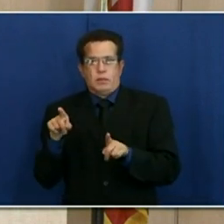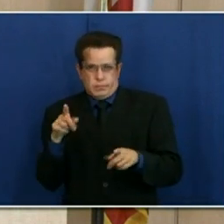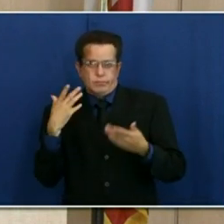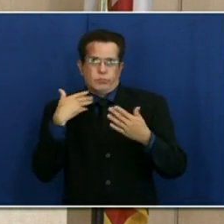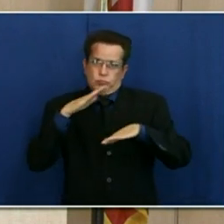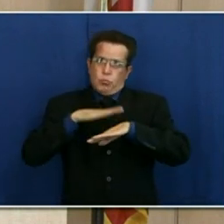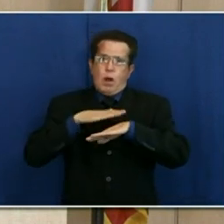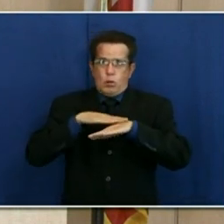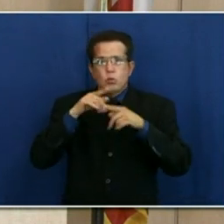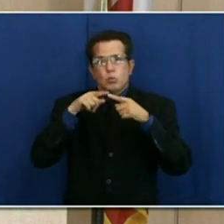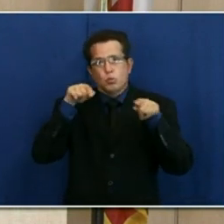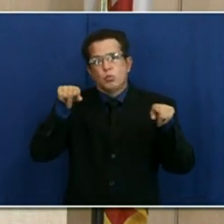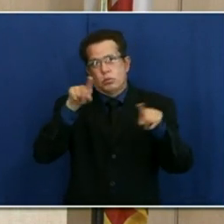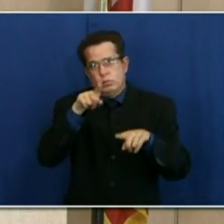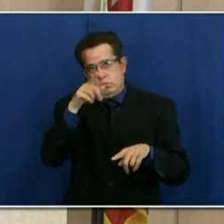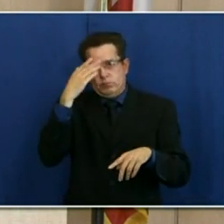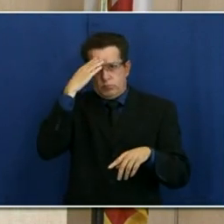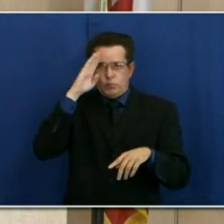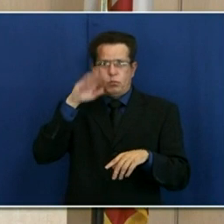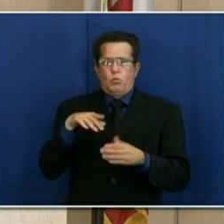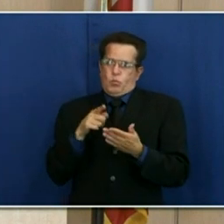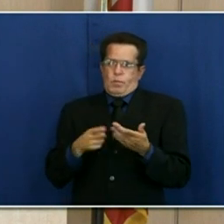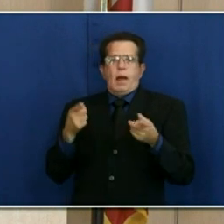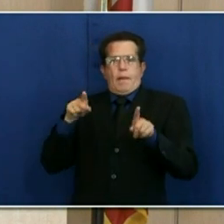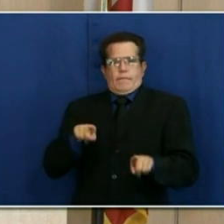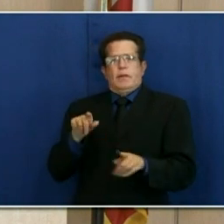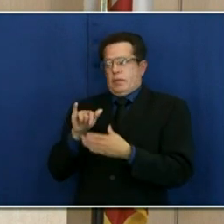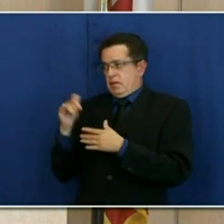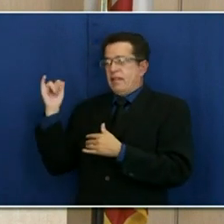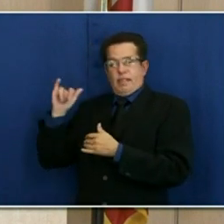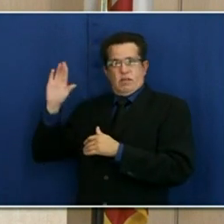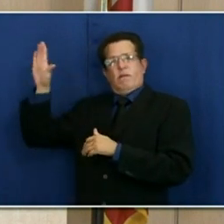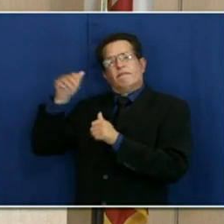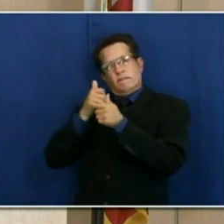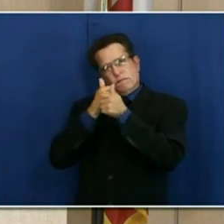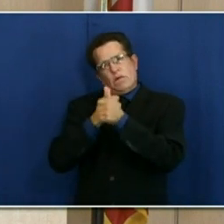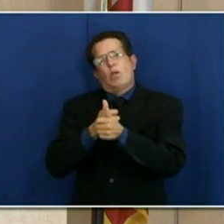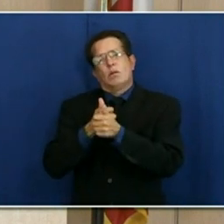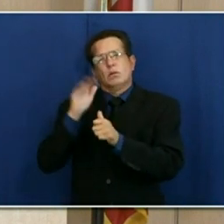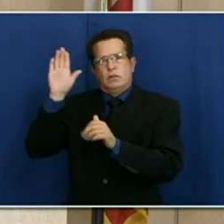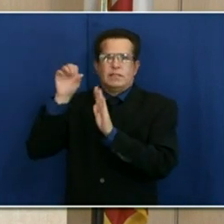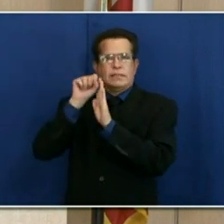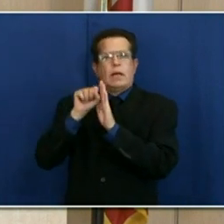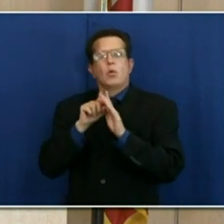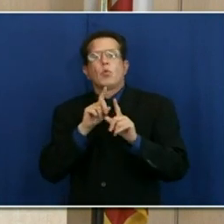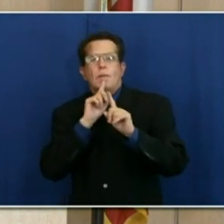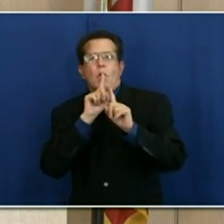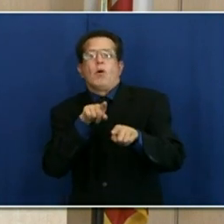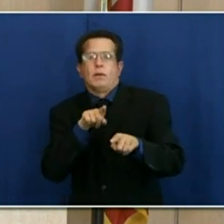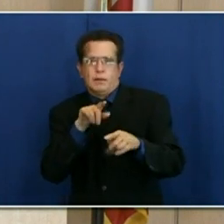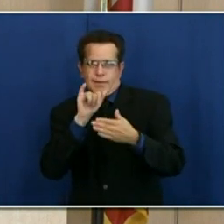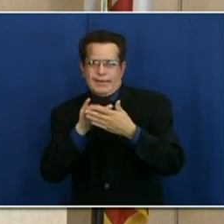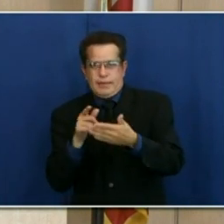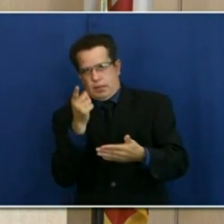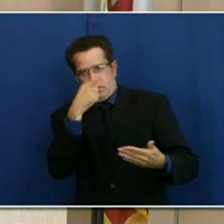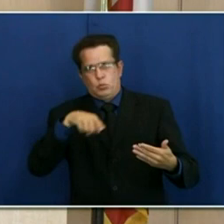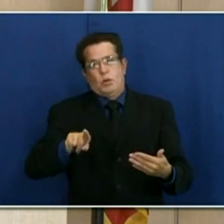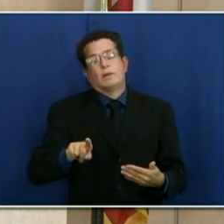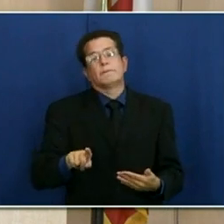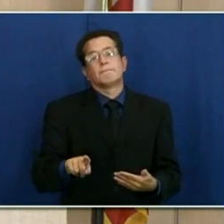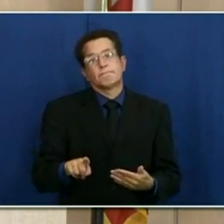off guard when the actual report is made next week.